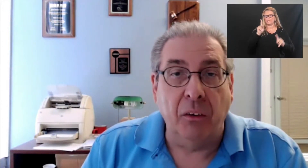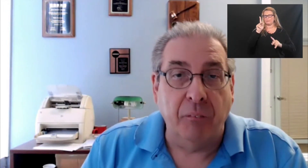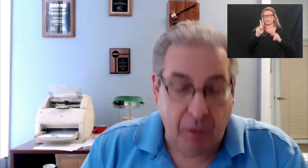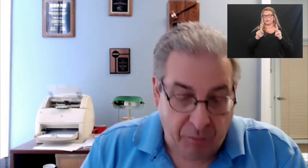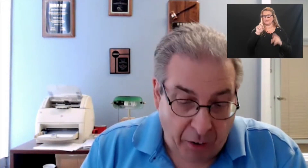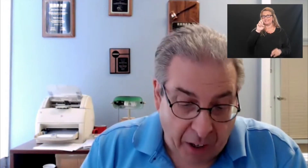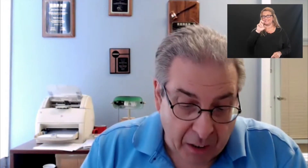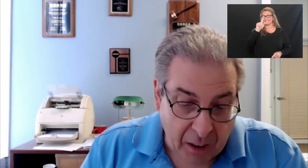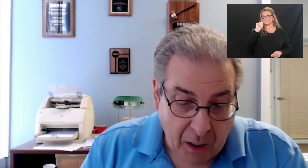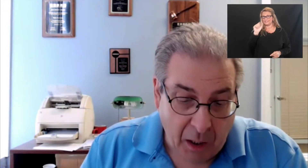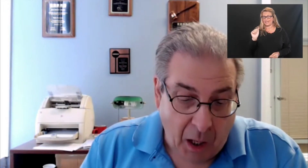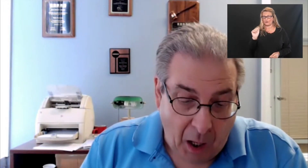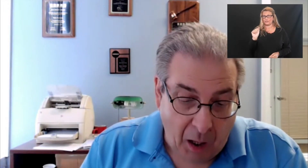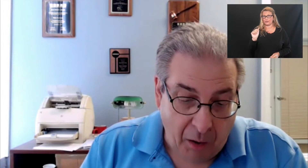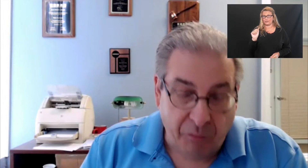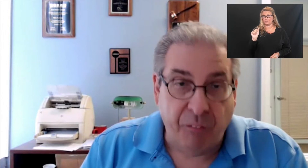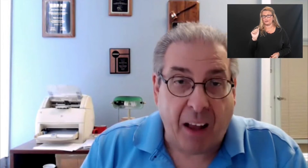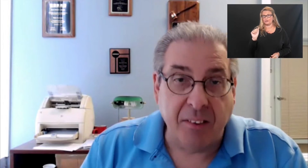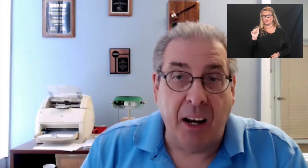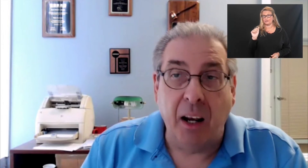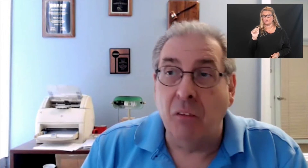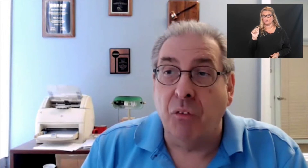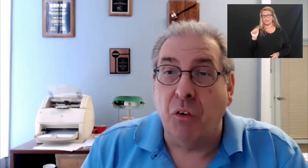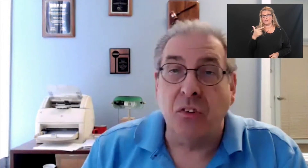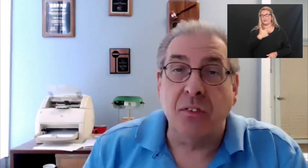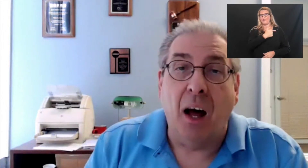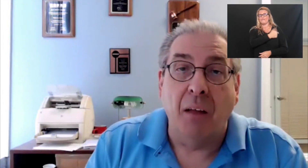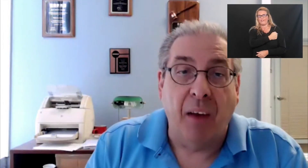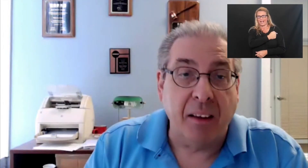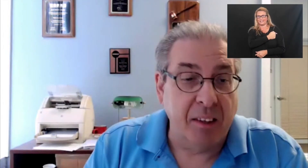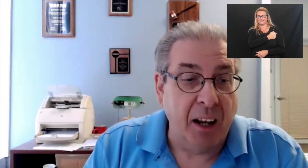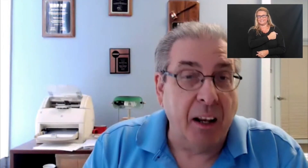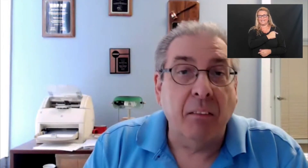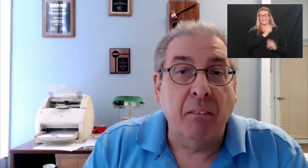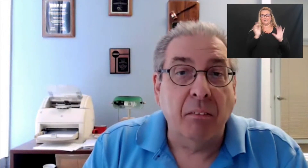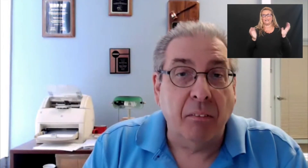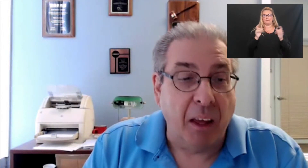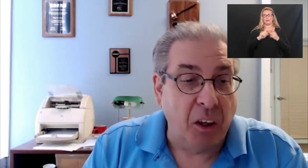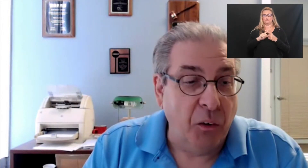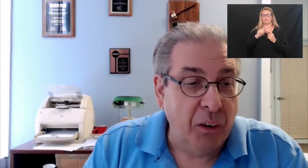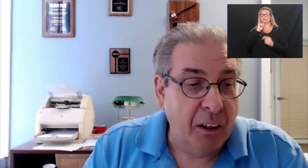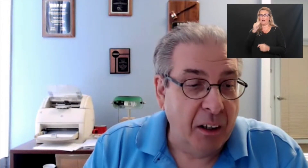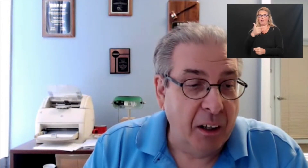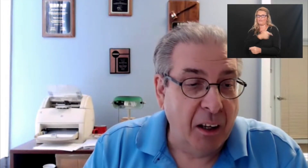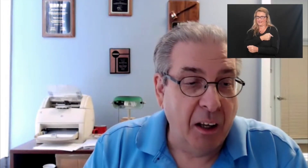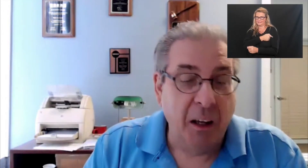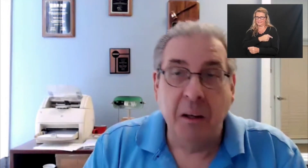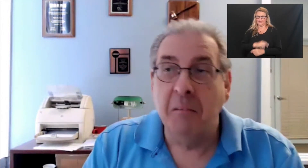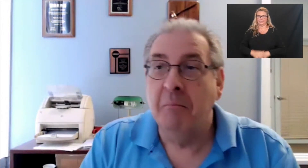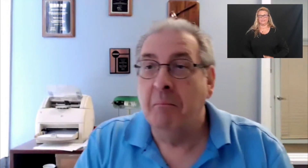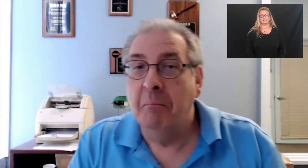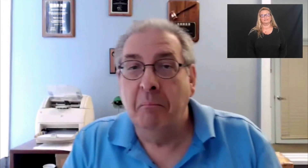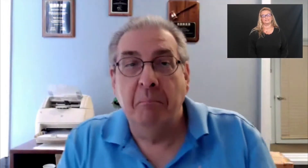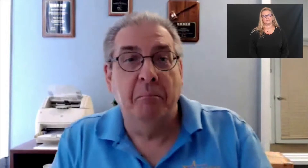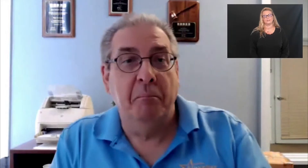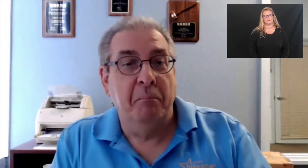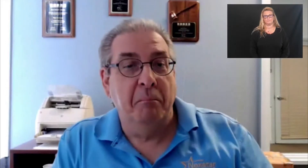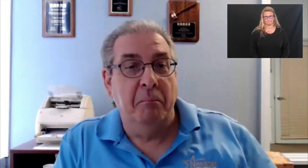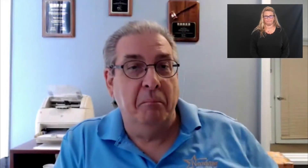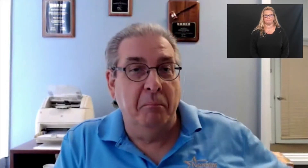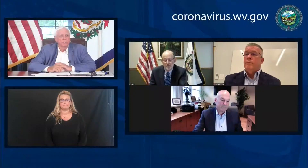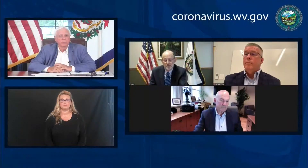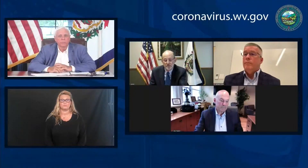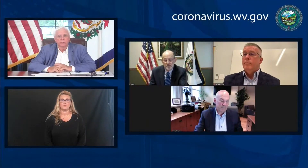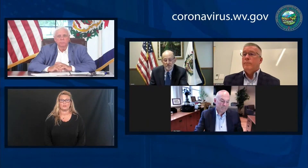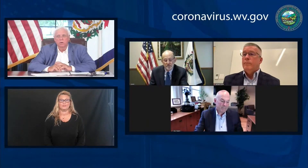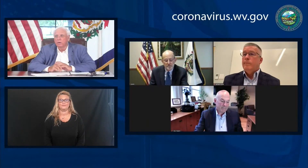the Delta variant vaccinated versus unvaccinated? Thank you. Okay, Dr. Marsh,